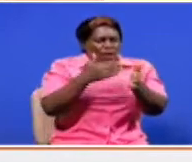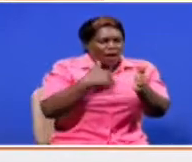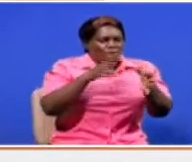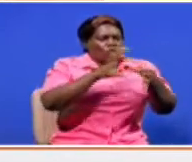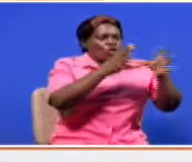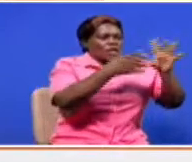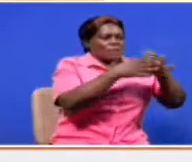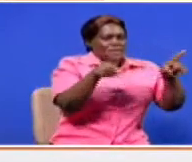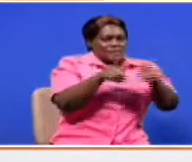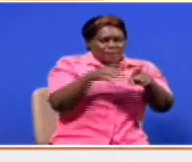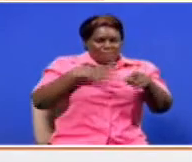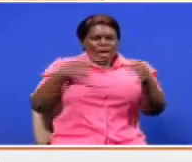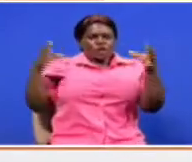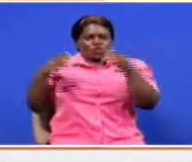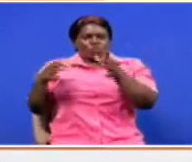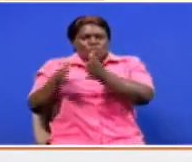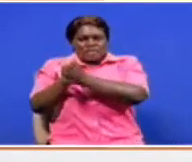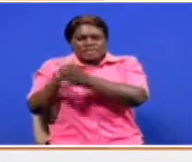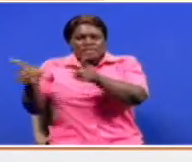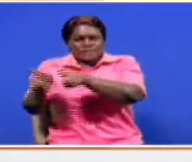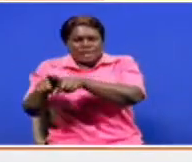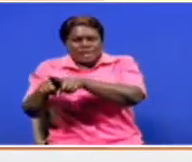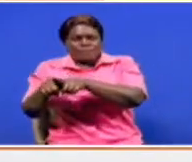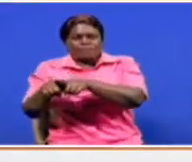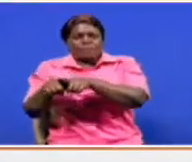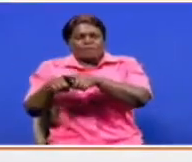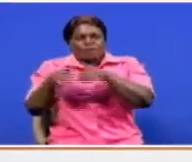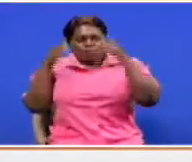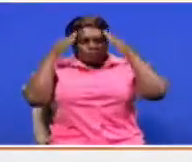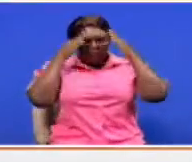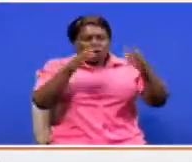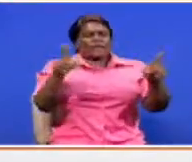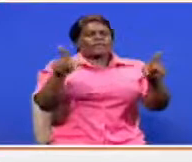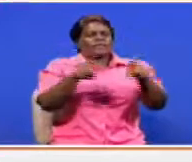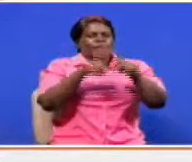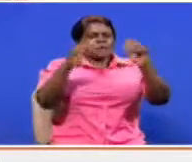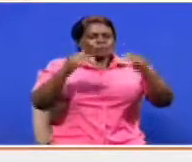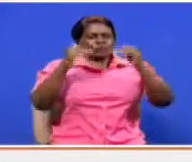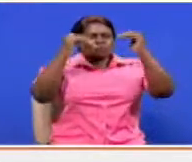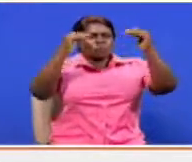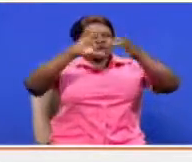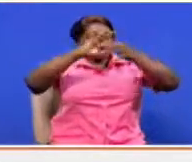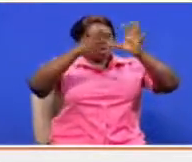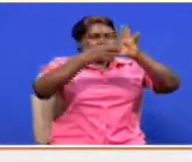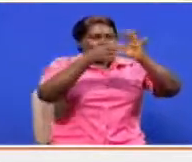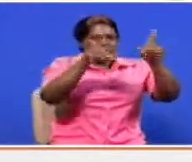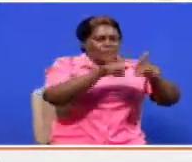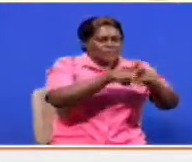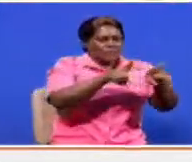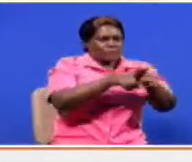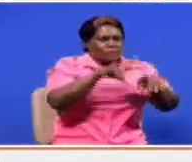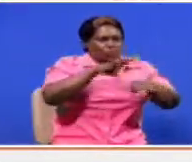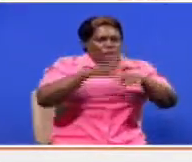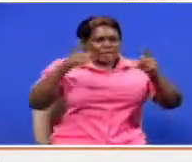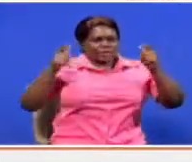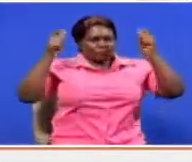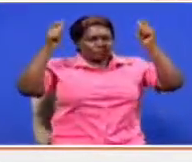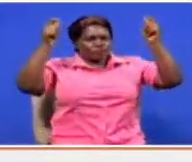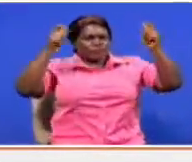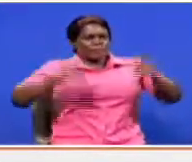Olympics and also me I had the same thing so focus yetu ilikuwa ni qualify for the Olympics and also to carry this trophy.